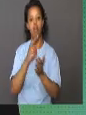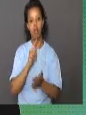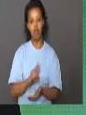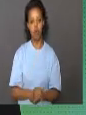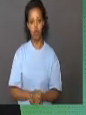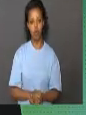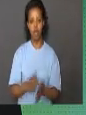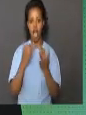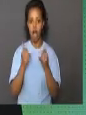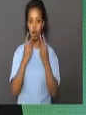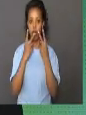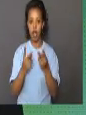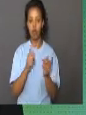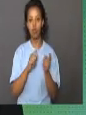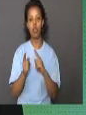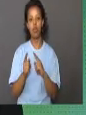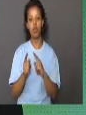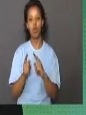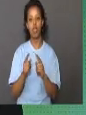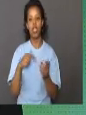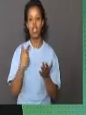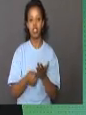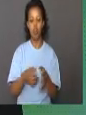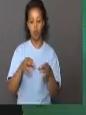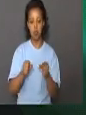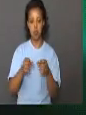Let us look at the example of yogurt.